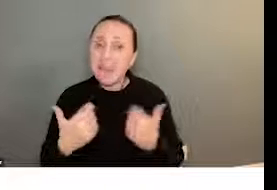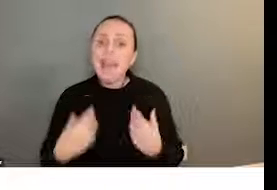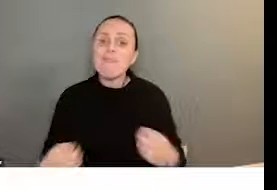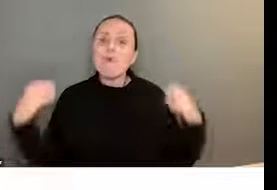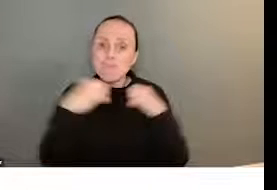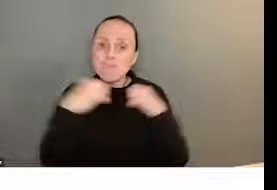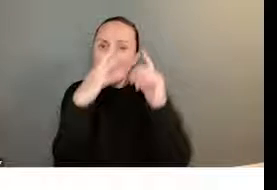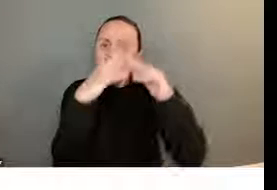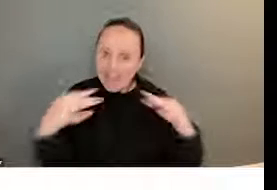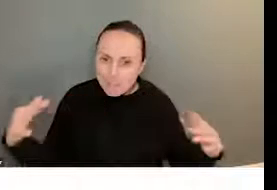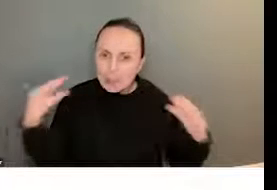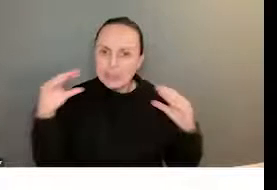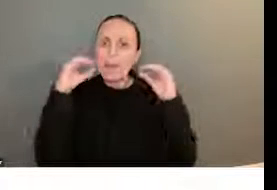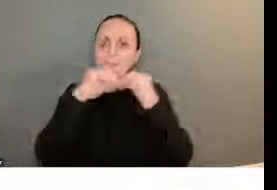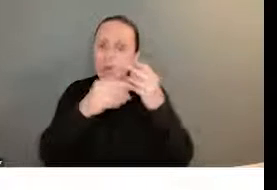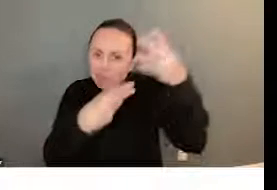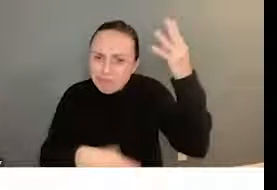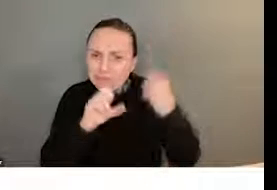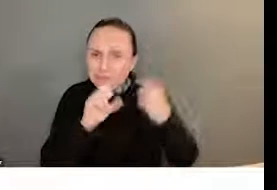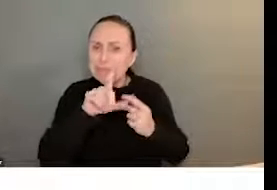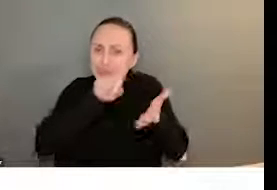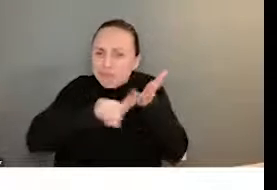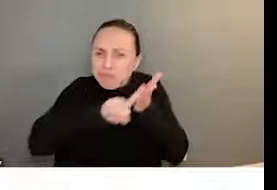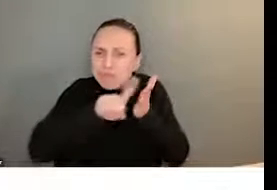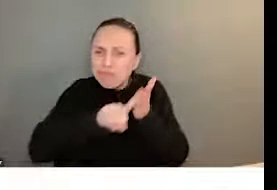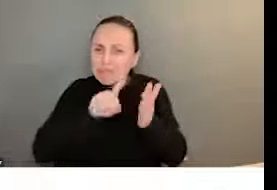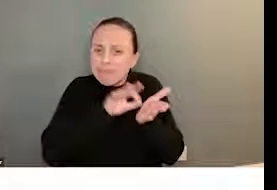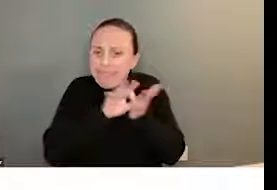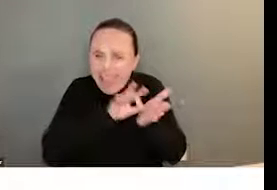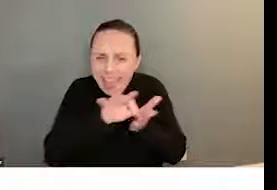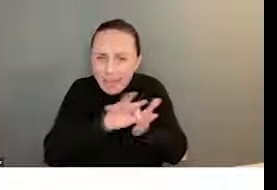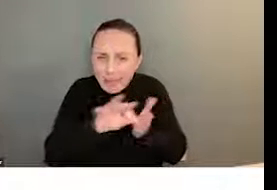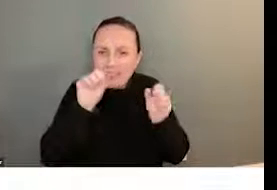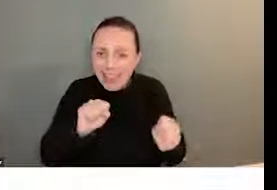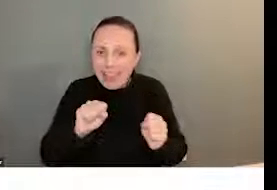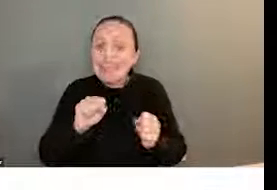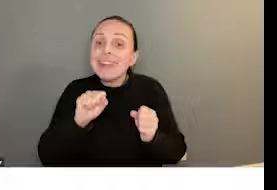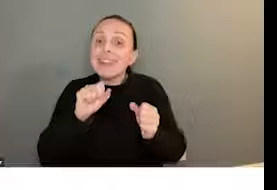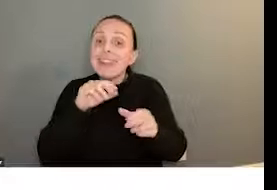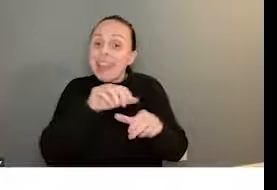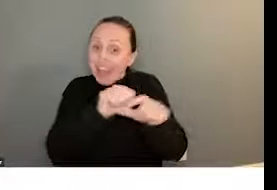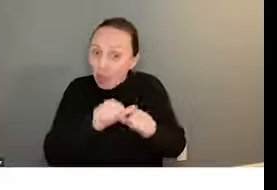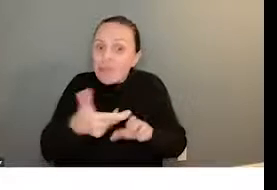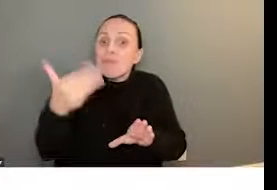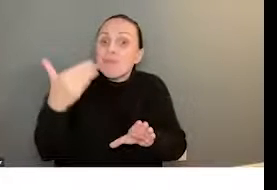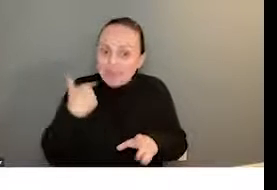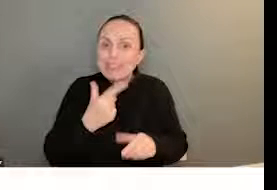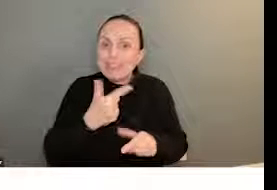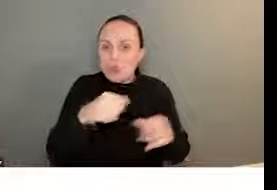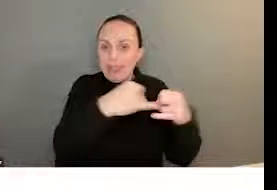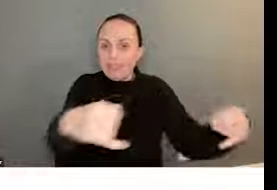diversity, more species, unique species we're able to count in those previously green line spaces relative to the red line